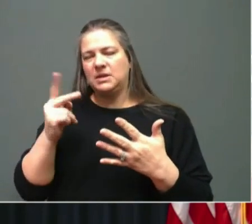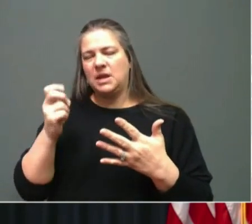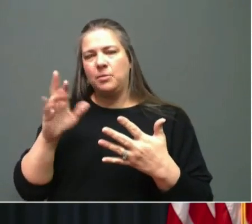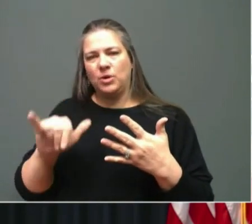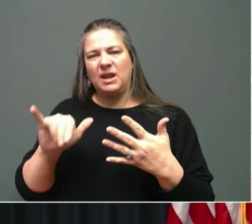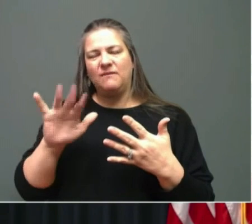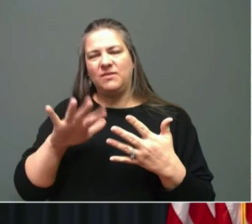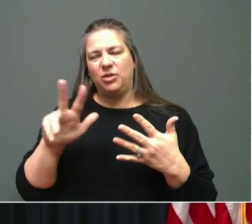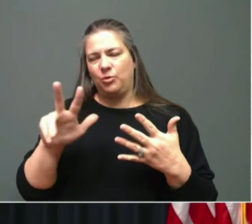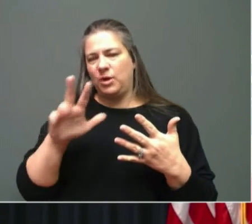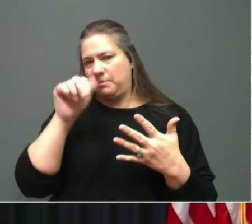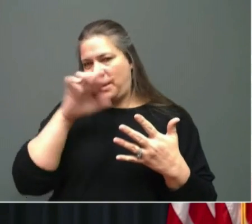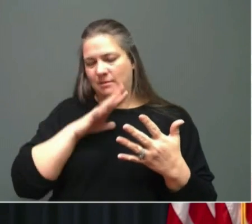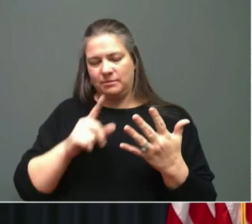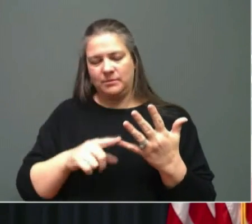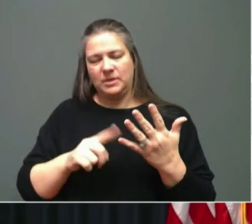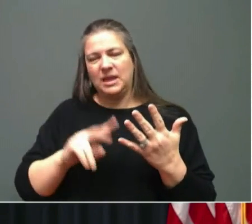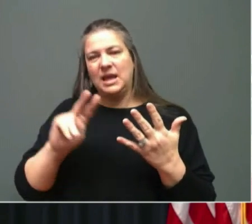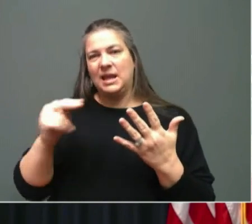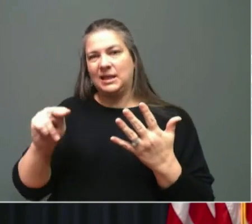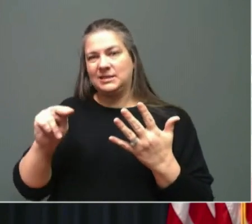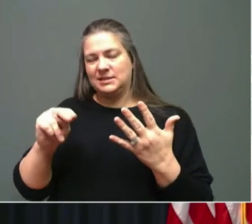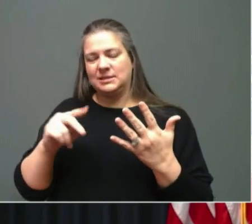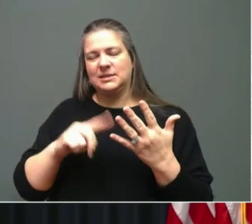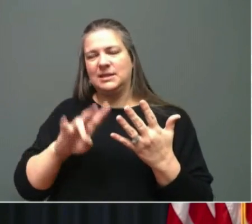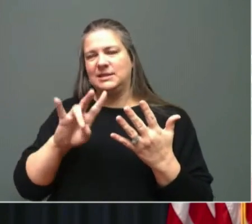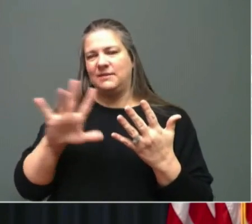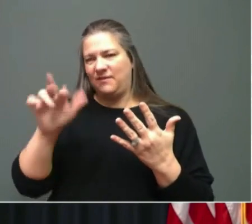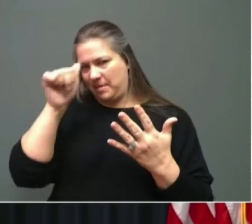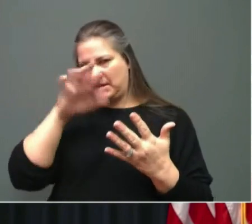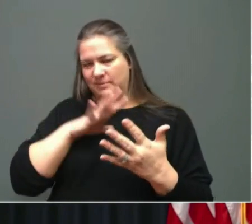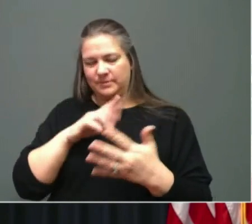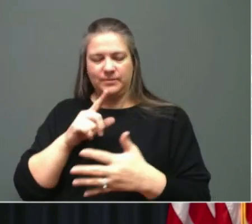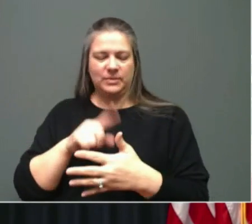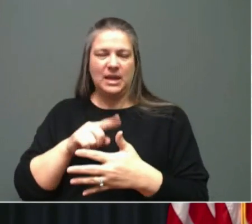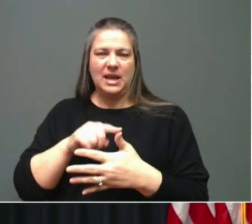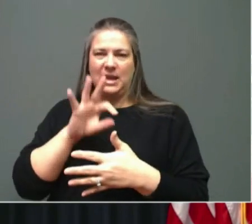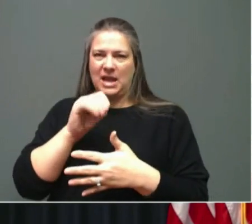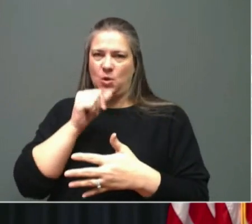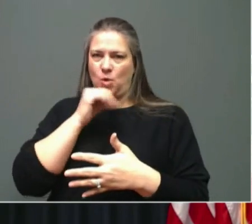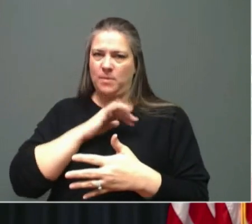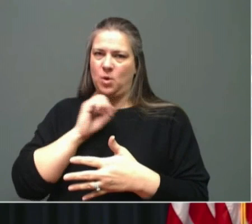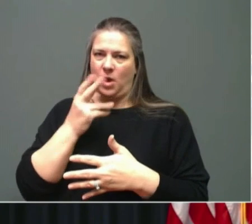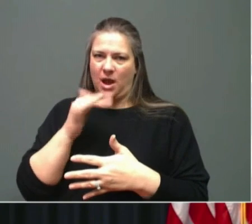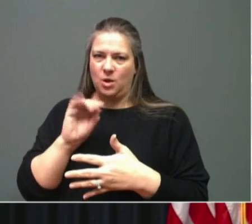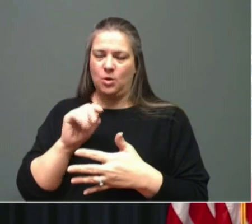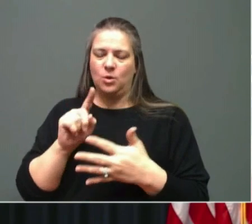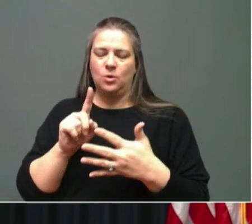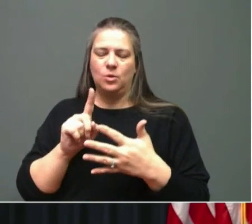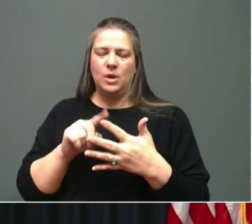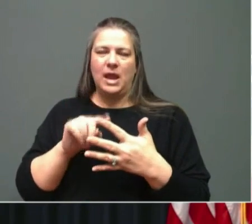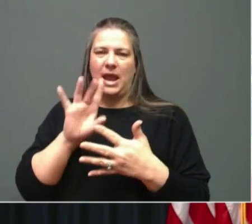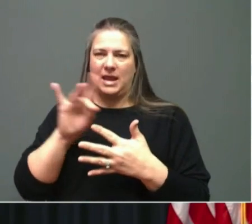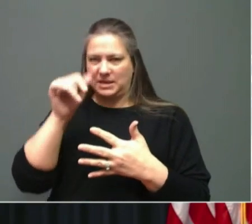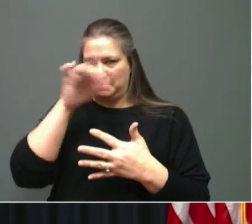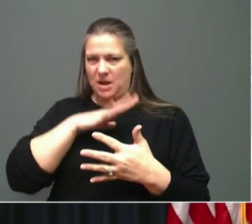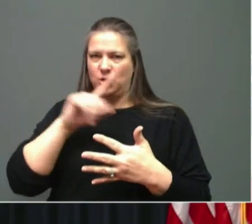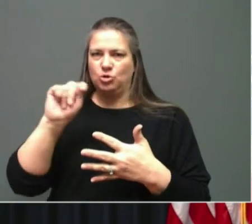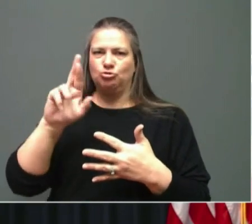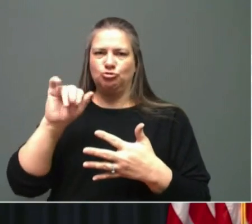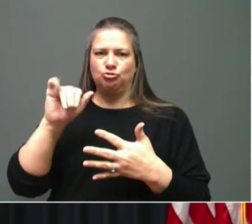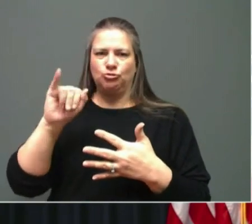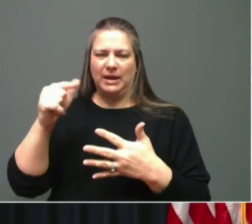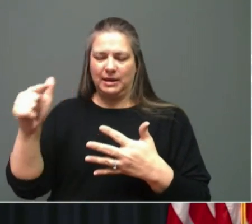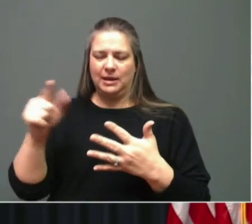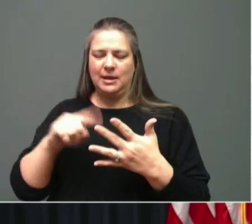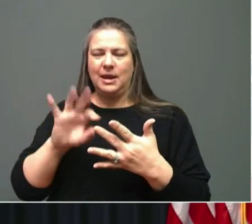man. In Nicholas, a 75-year-old man. 90-year-old woman in Ohio, 88-year-old man in Trigg,